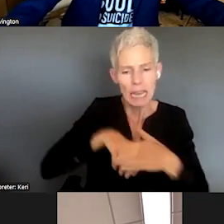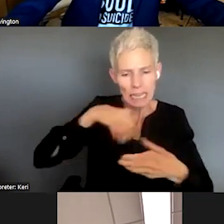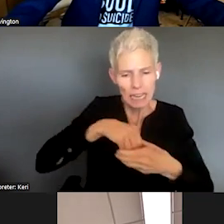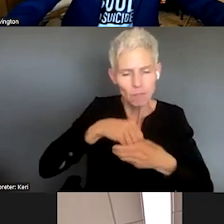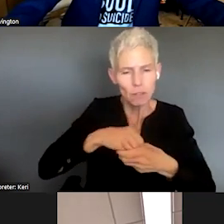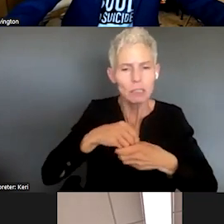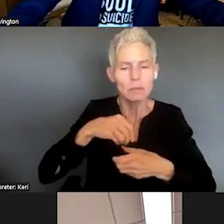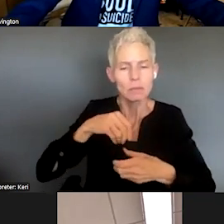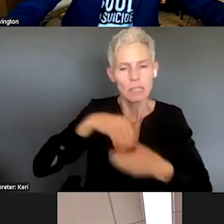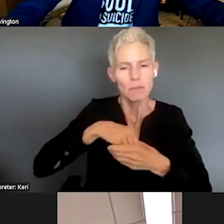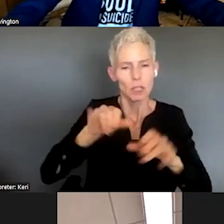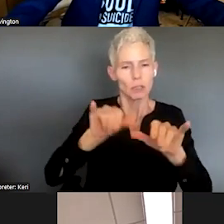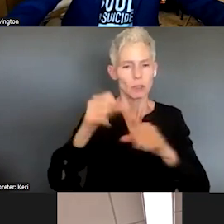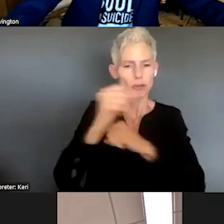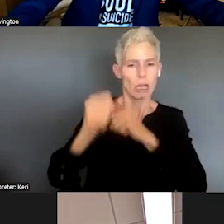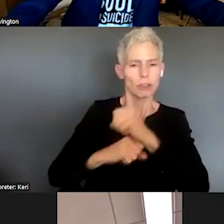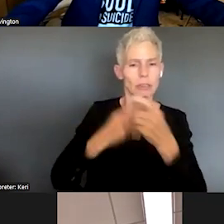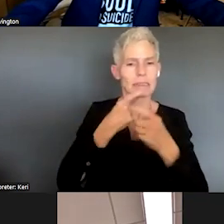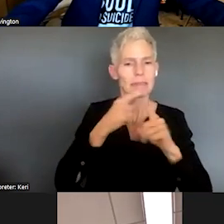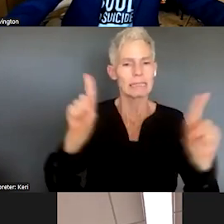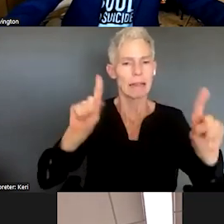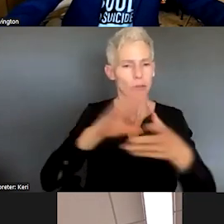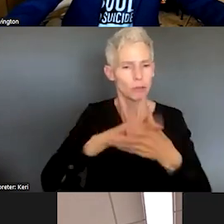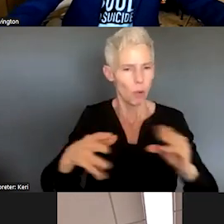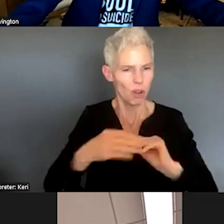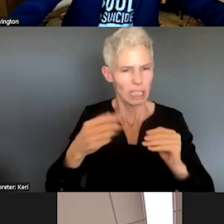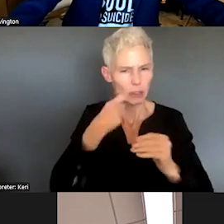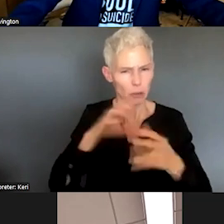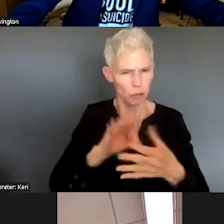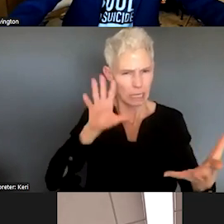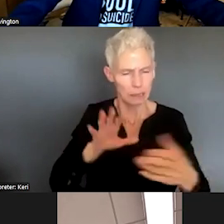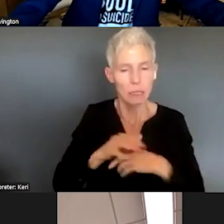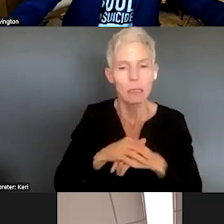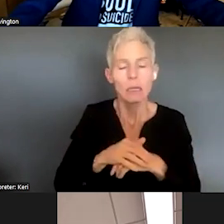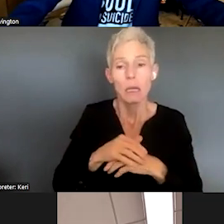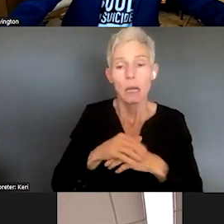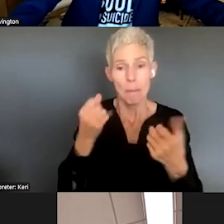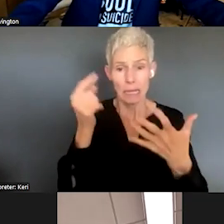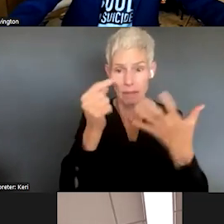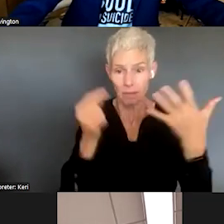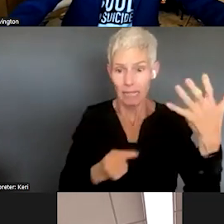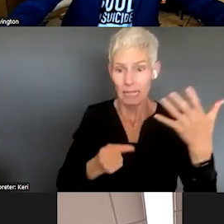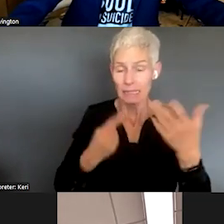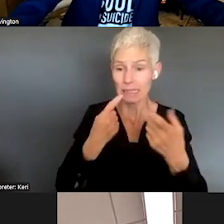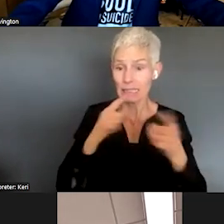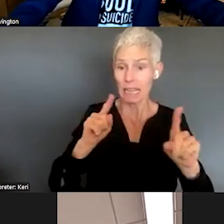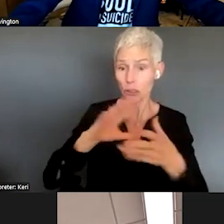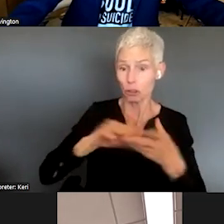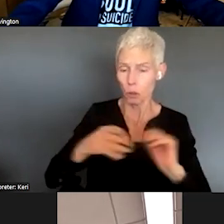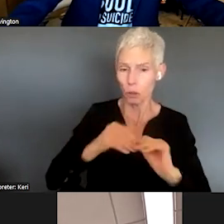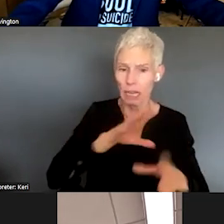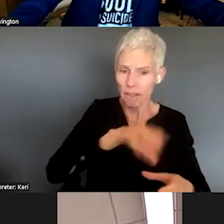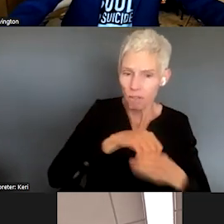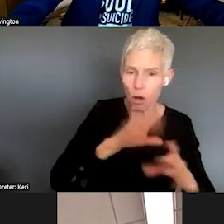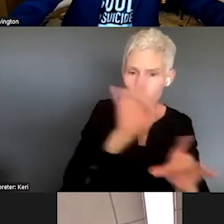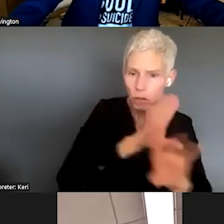stories, and a number of these success stories involve crisis services.